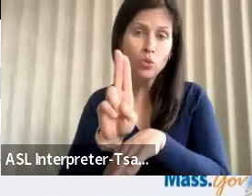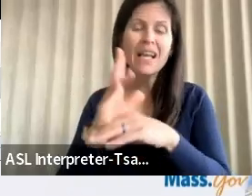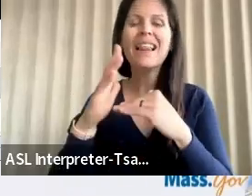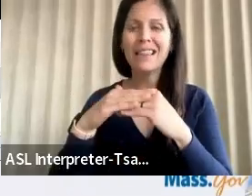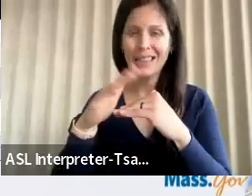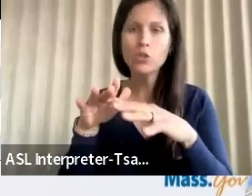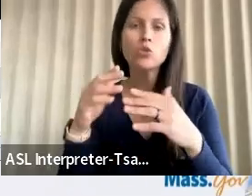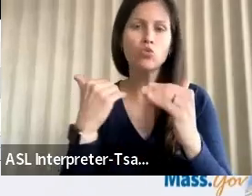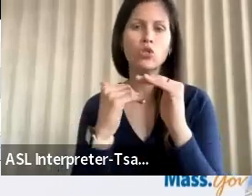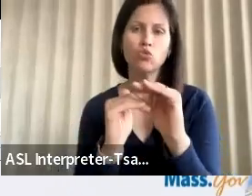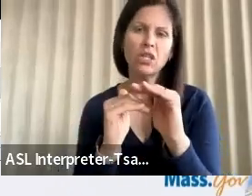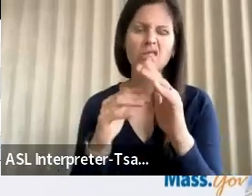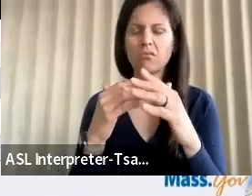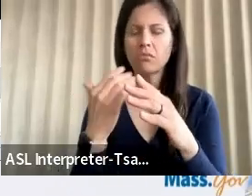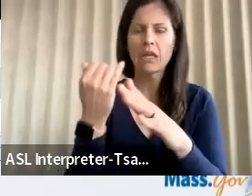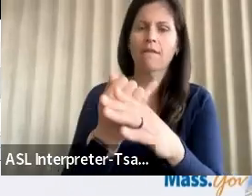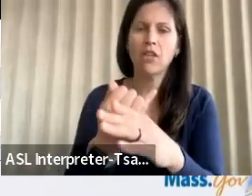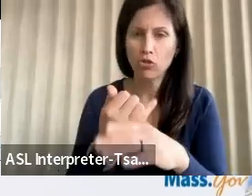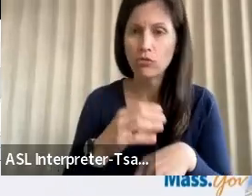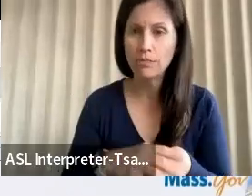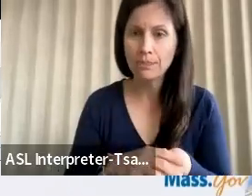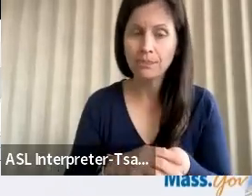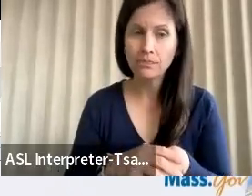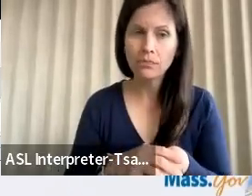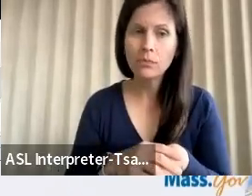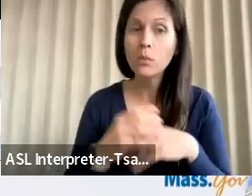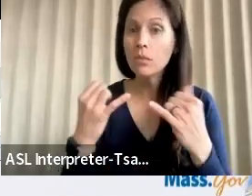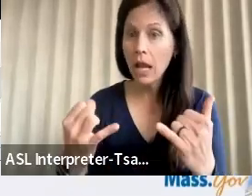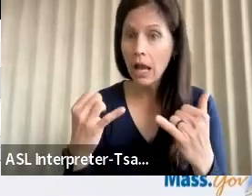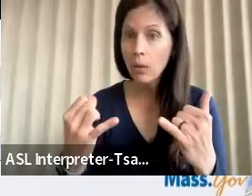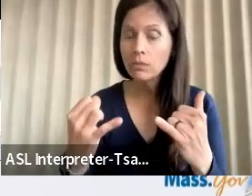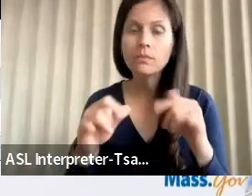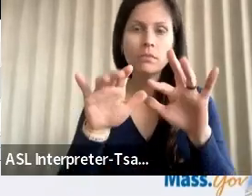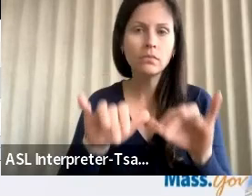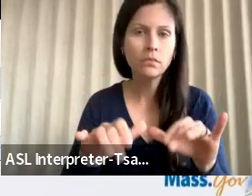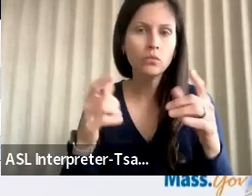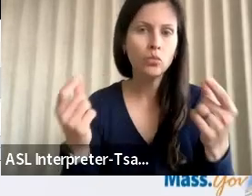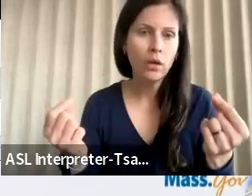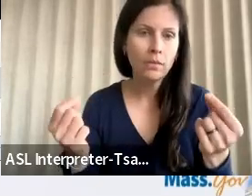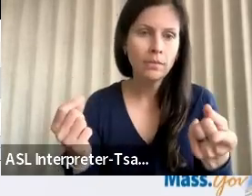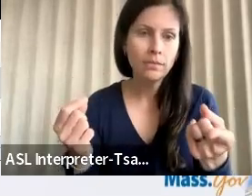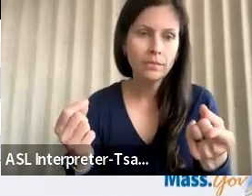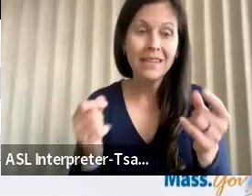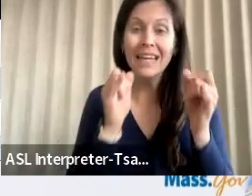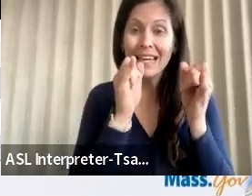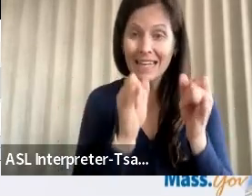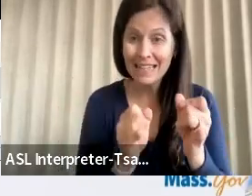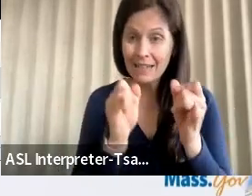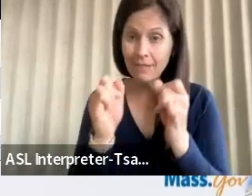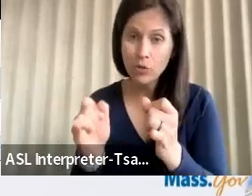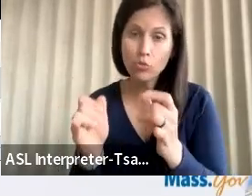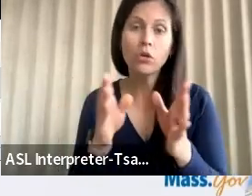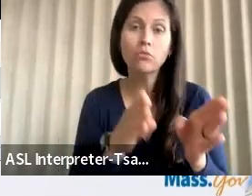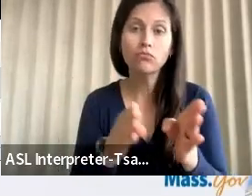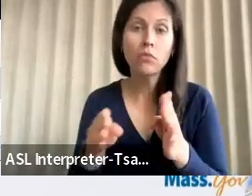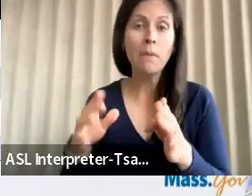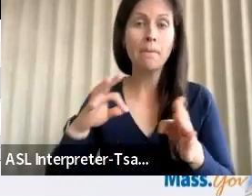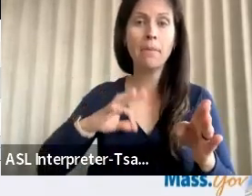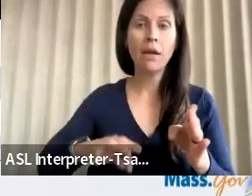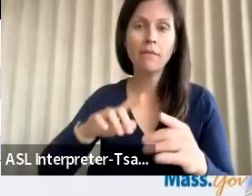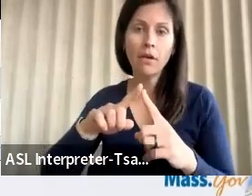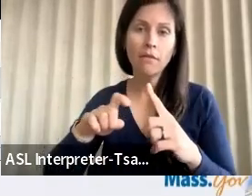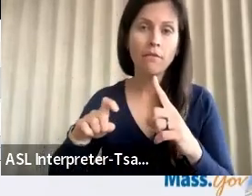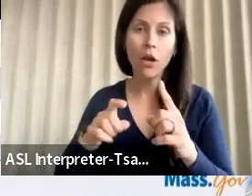So let's go ahead and type in Individual may benefit from a